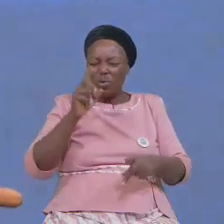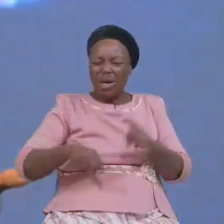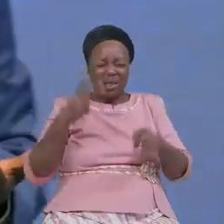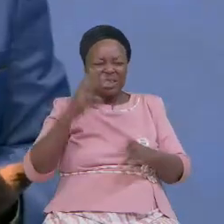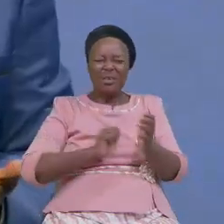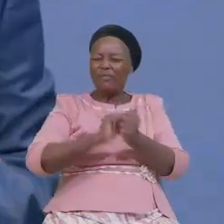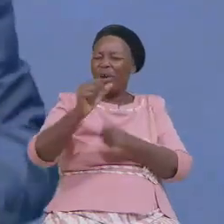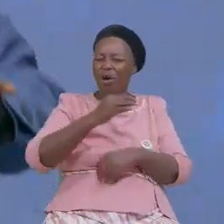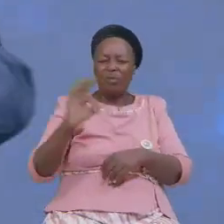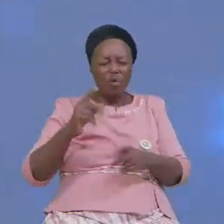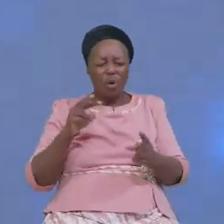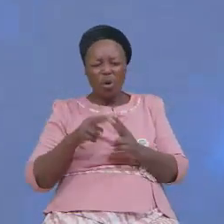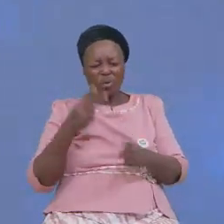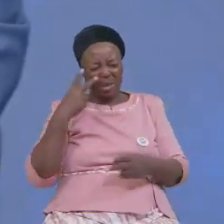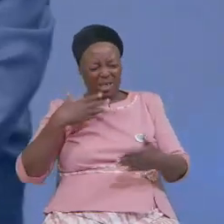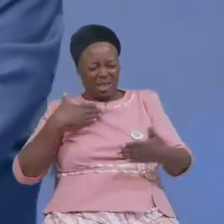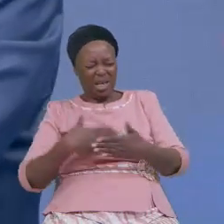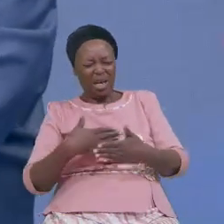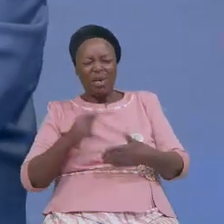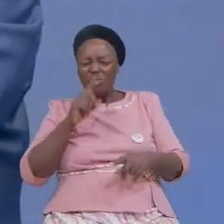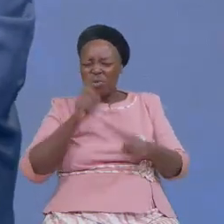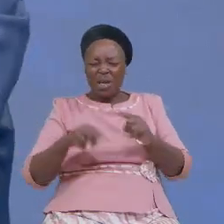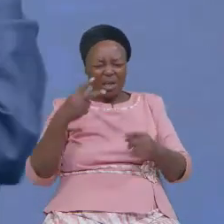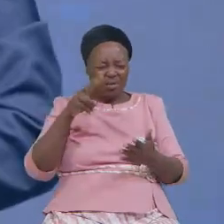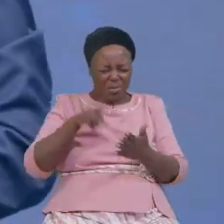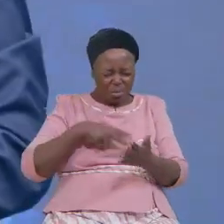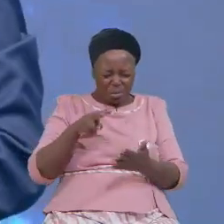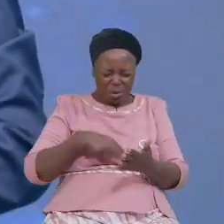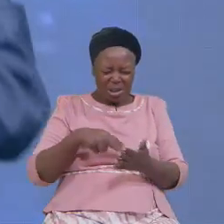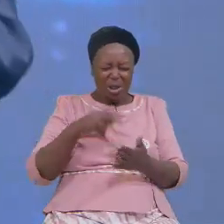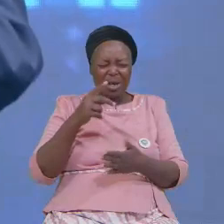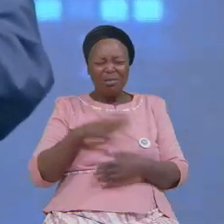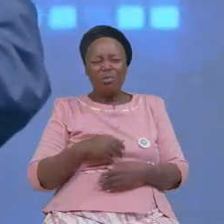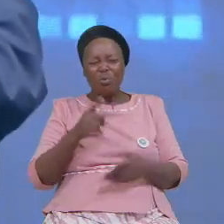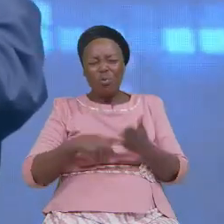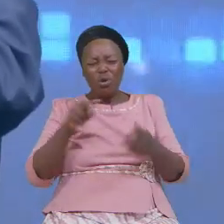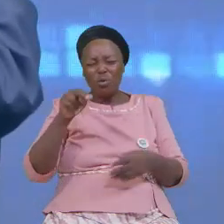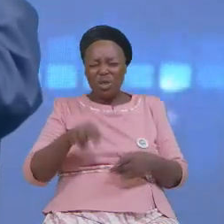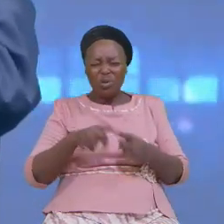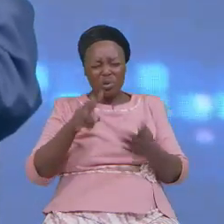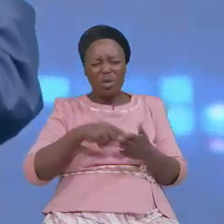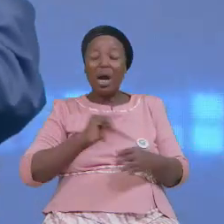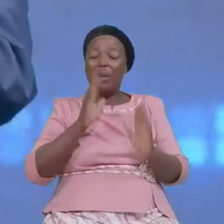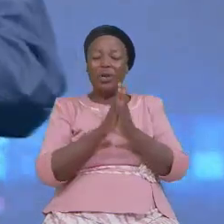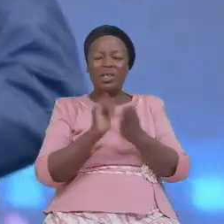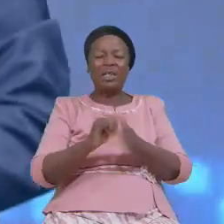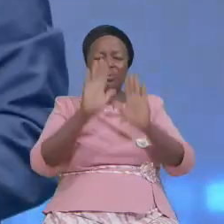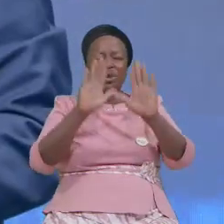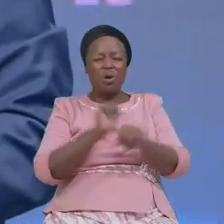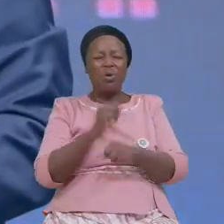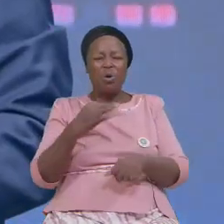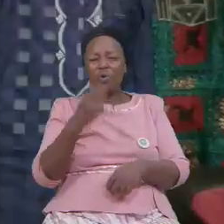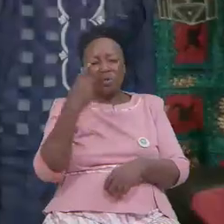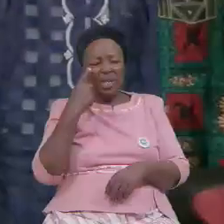see near, or you cannot read what you need to read, I pray that miracle of sight will come to